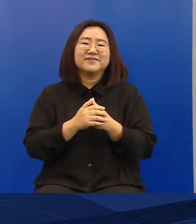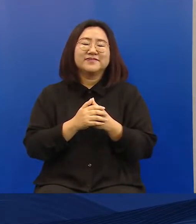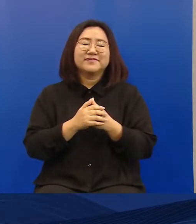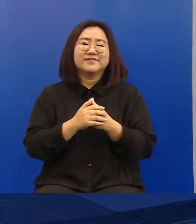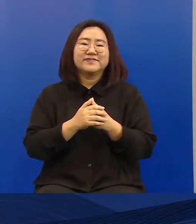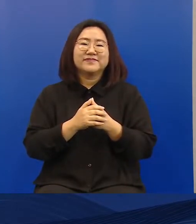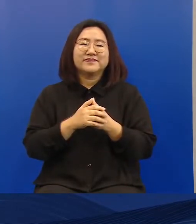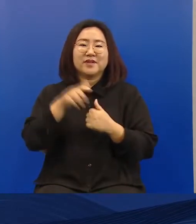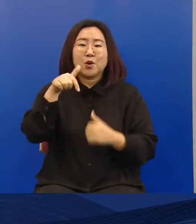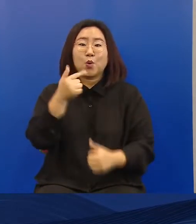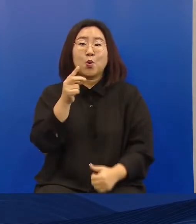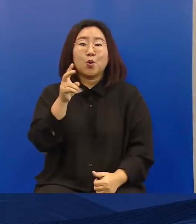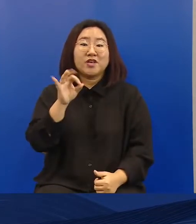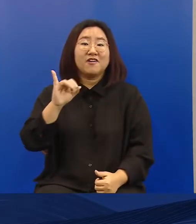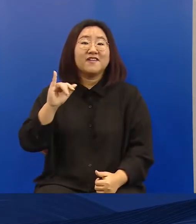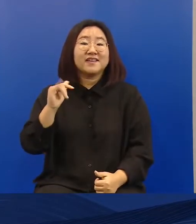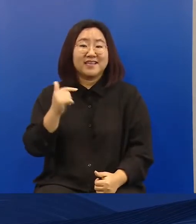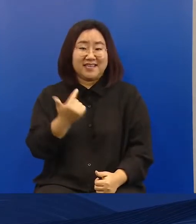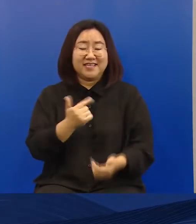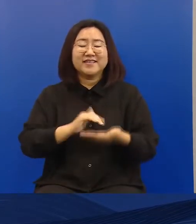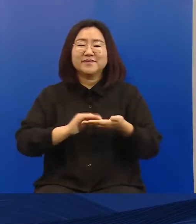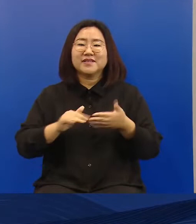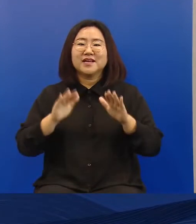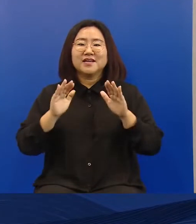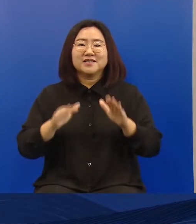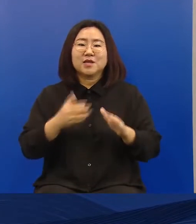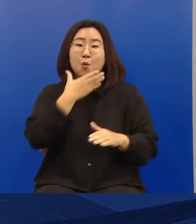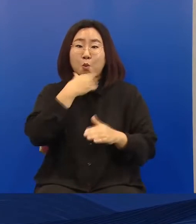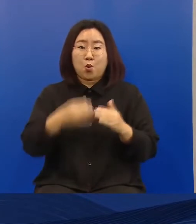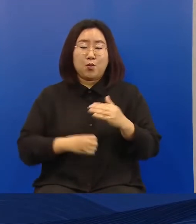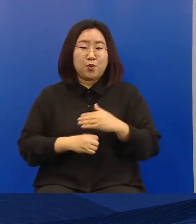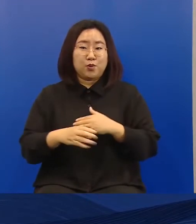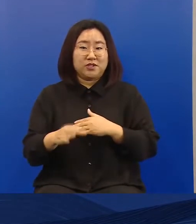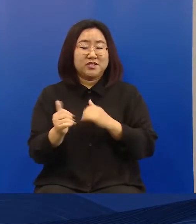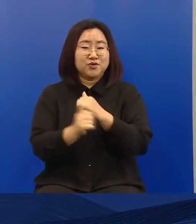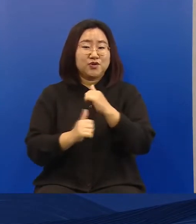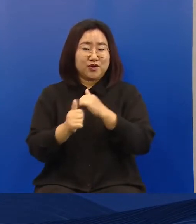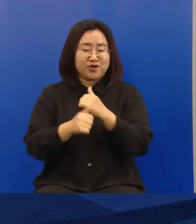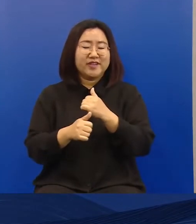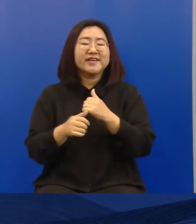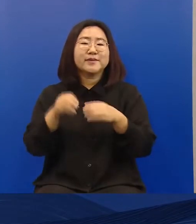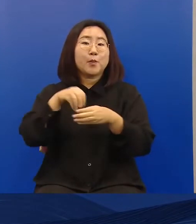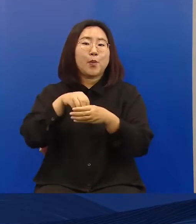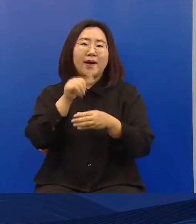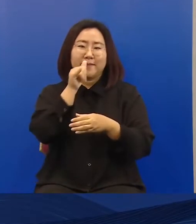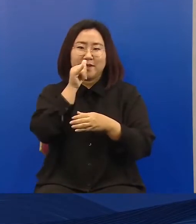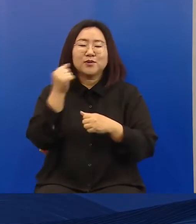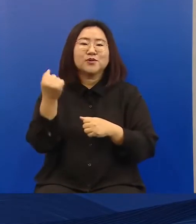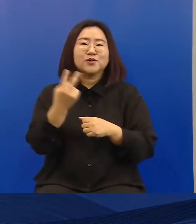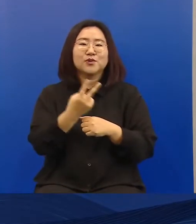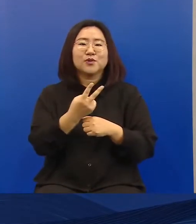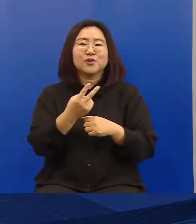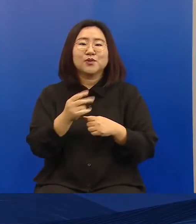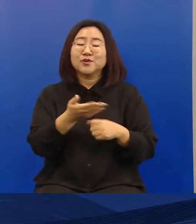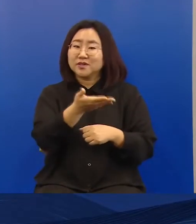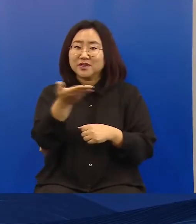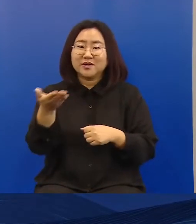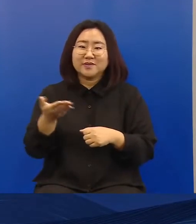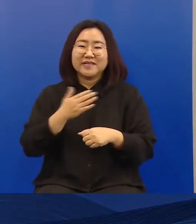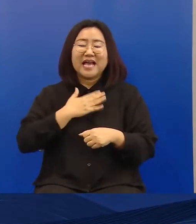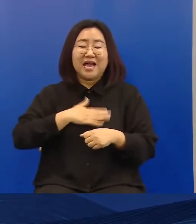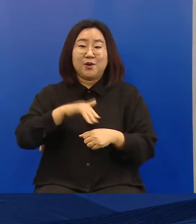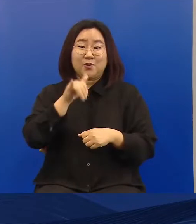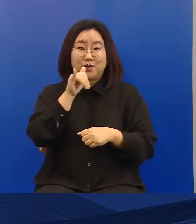As introduced, my name is Ko Young-in, a member of the National Assembly of the Republic of Korea. I belong to